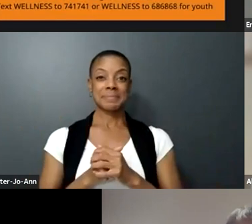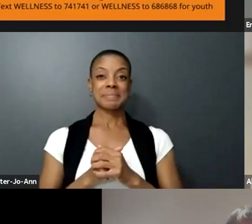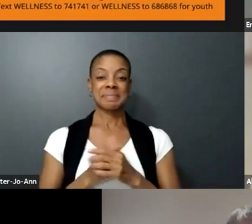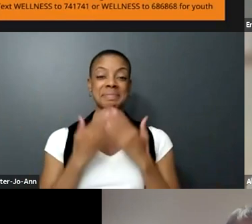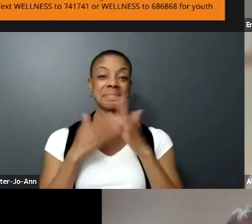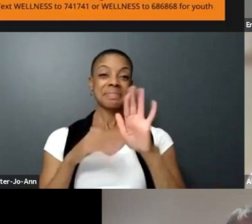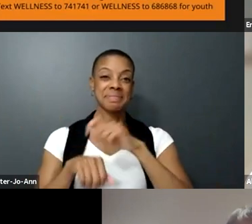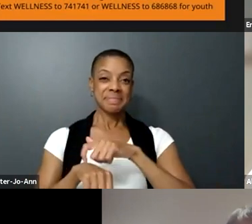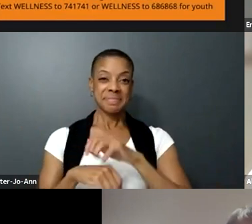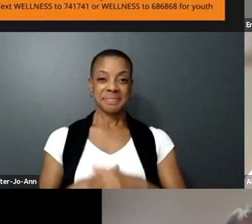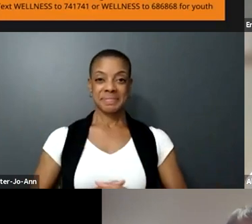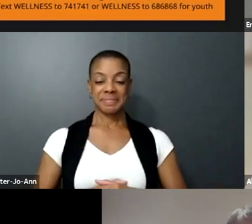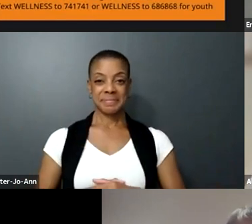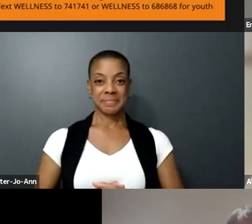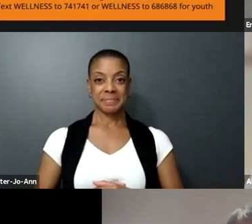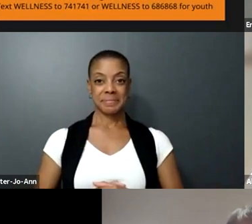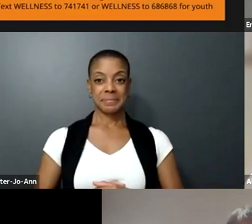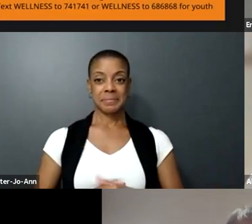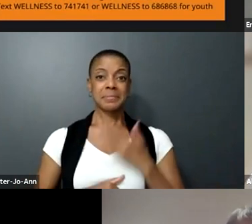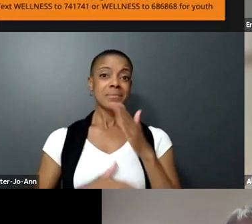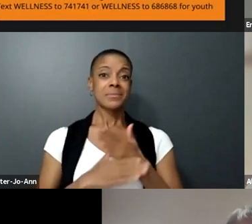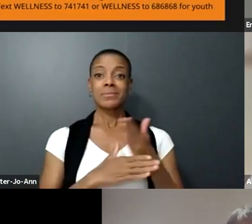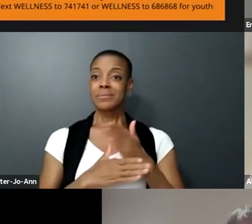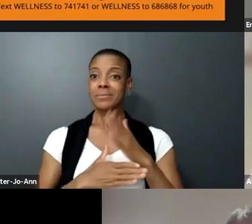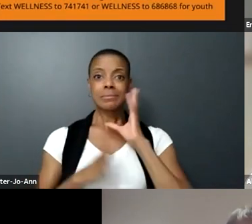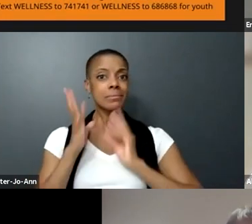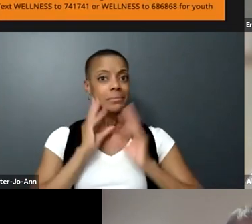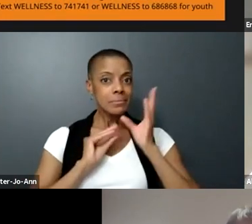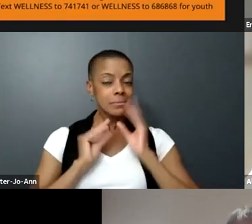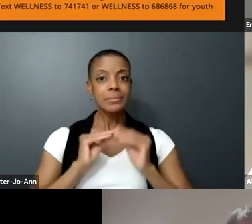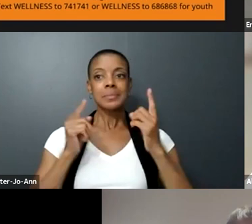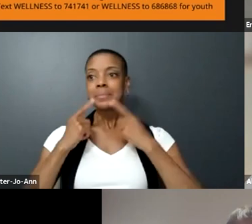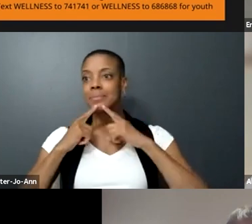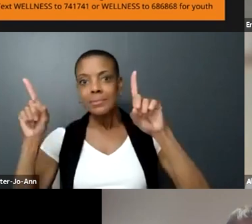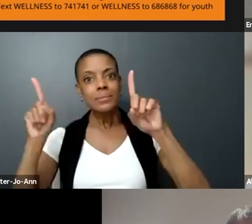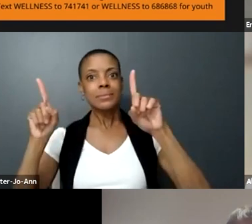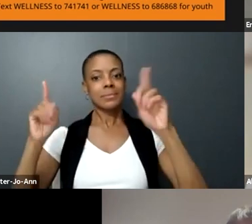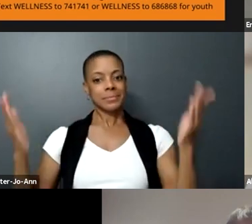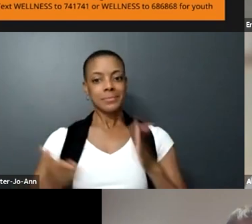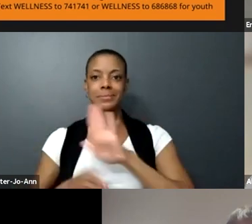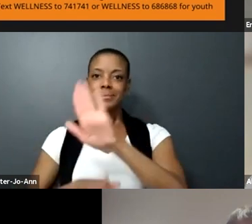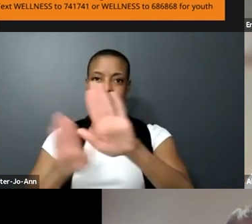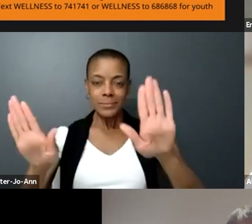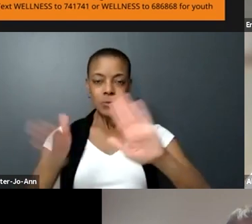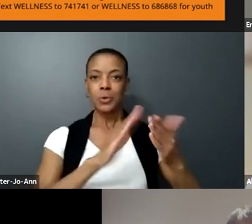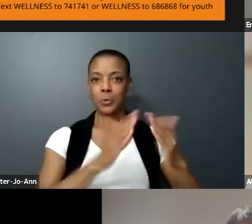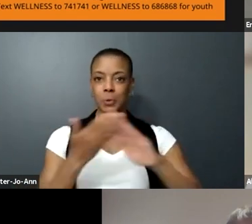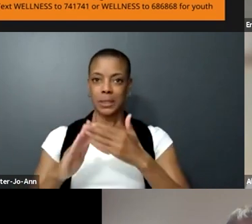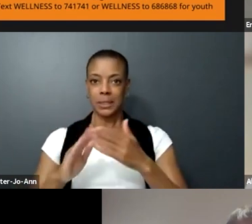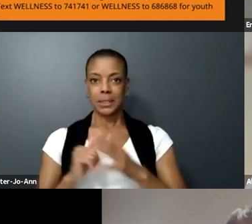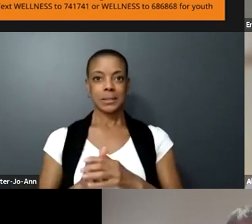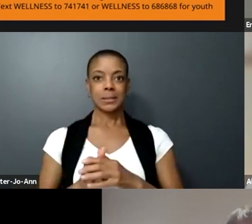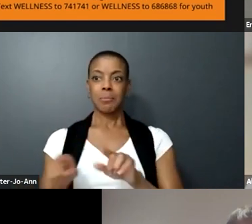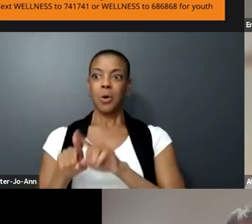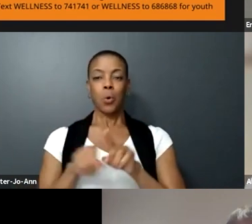for your time. And thank you for sharing the experiences and the successes that exist within your communities, but also within